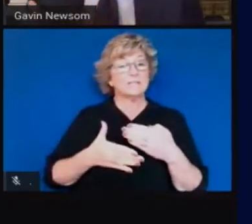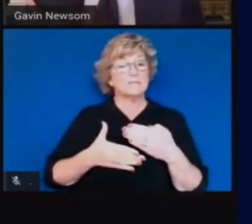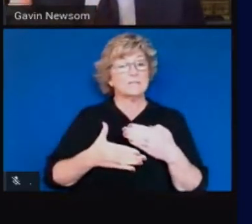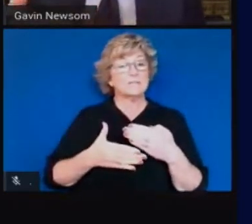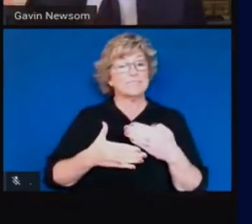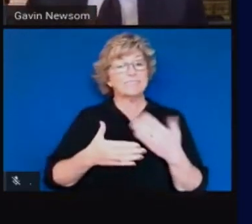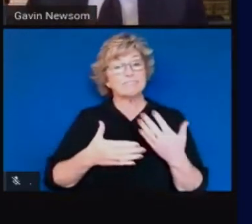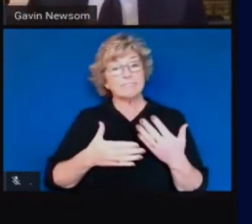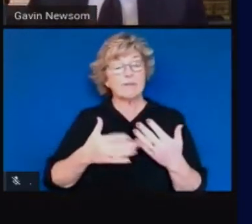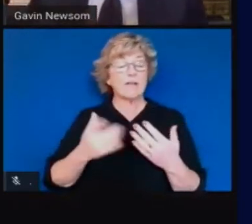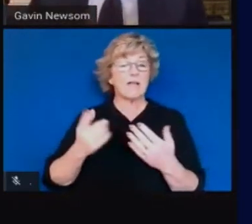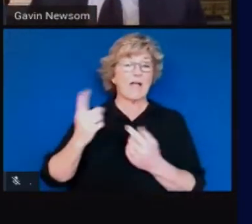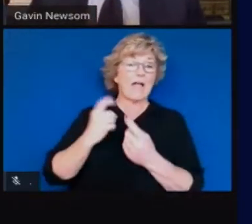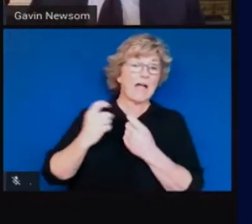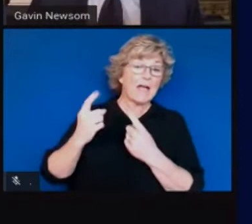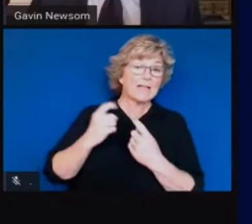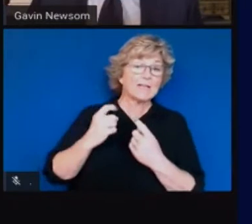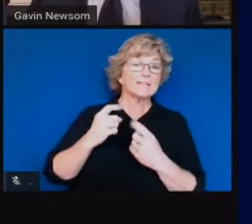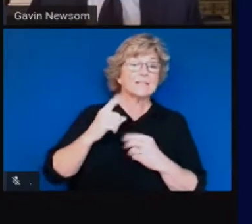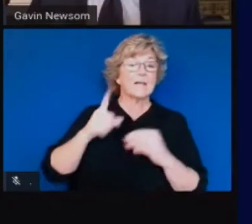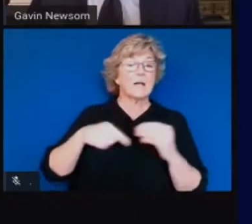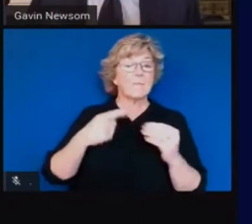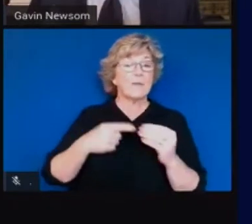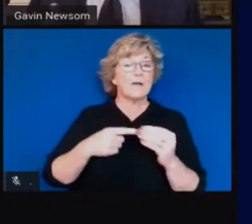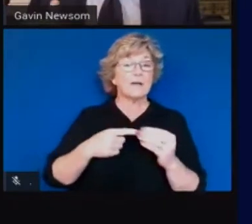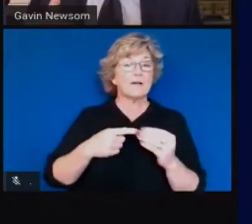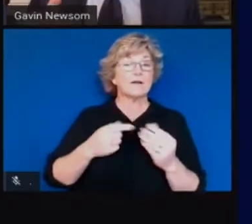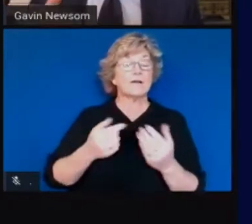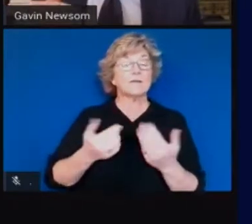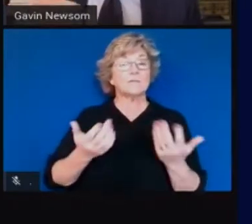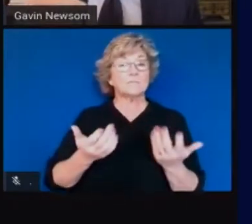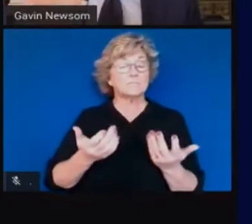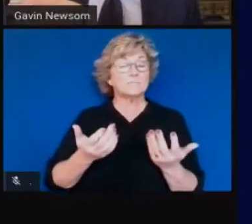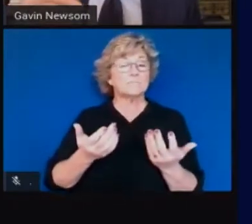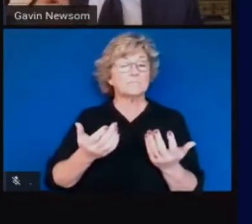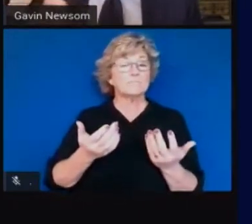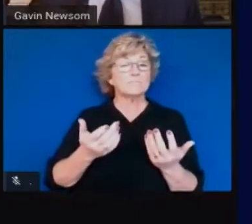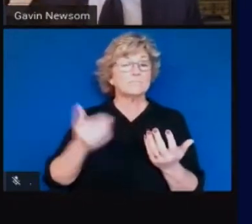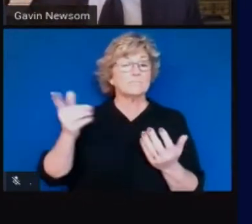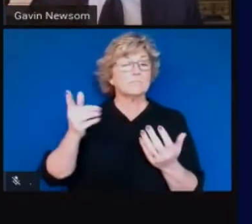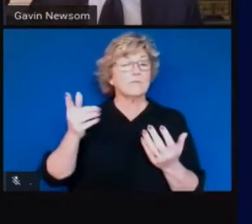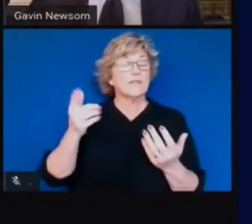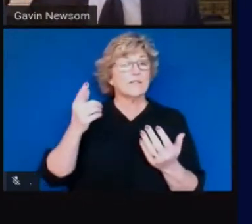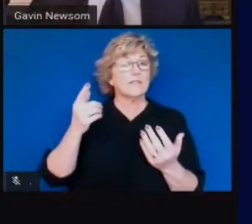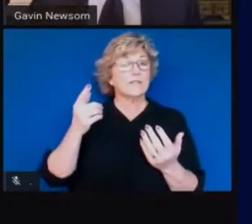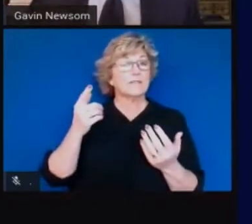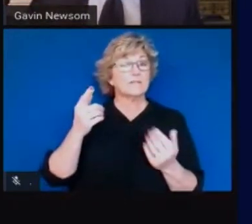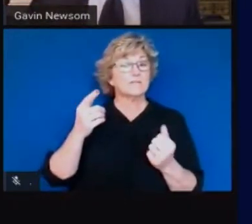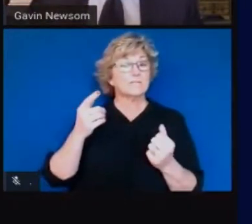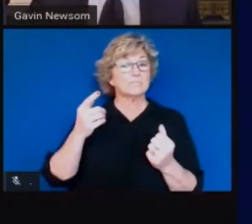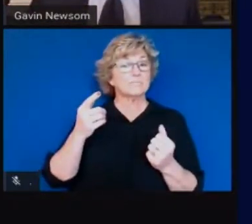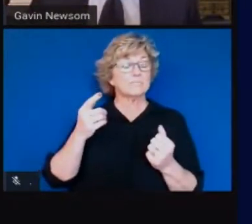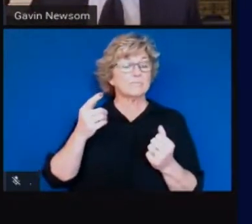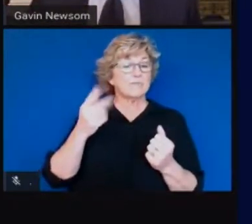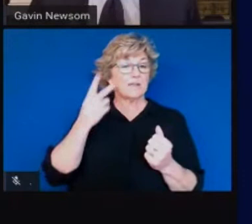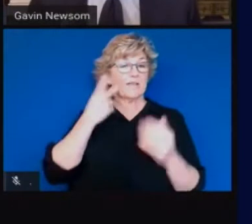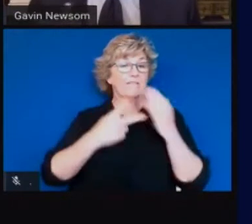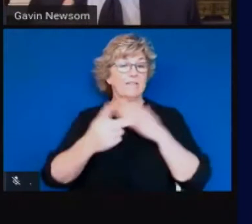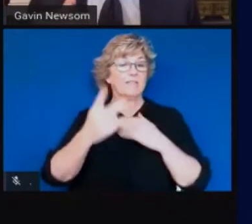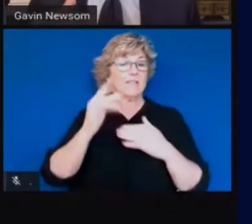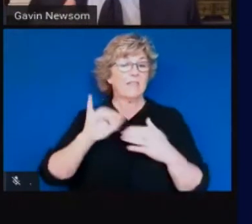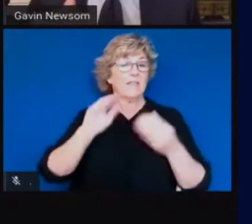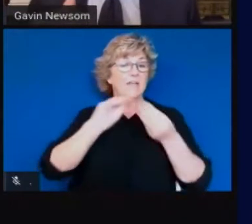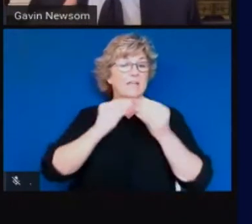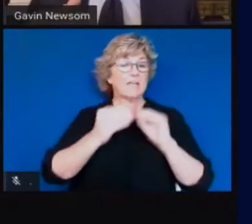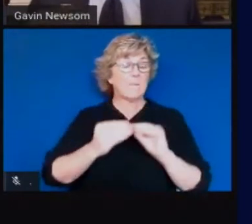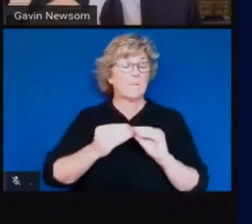or at least inquiring as relates to what they perceive based upon the data that's come in the last 4 days,